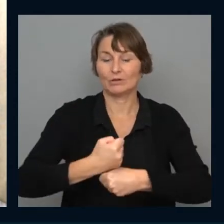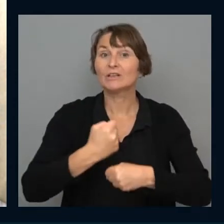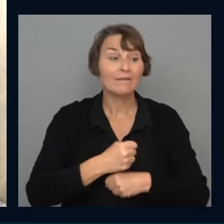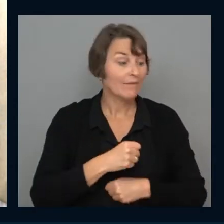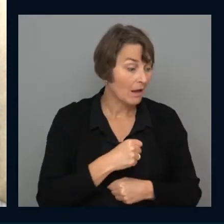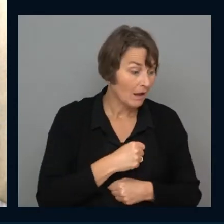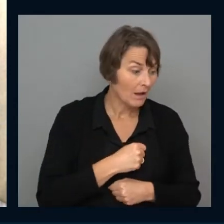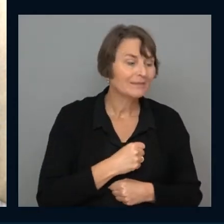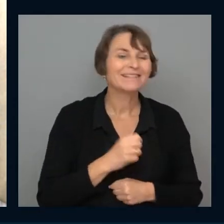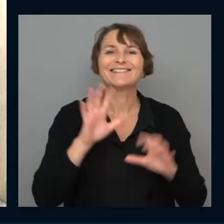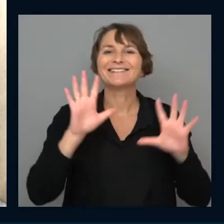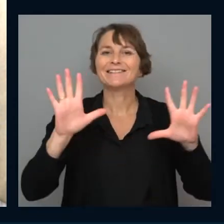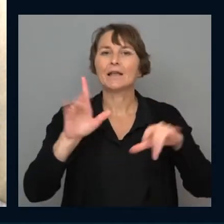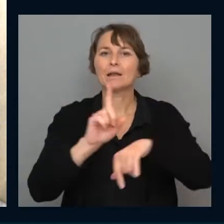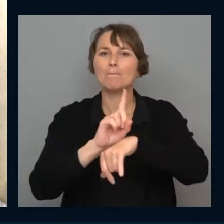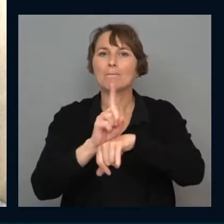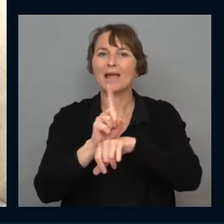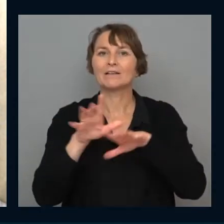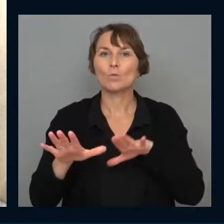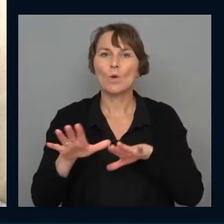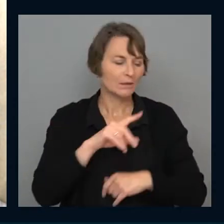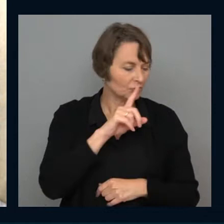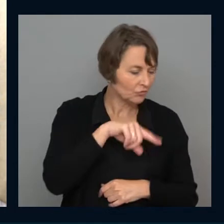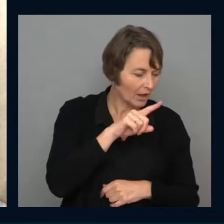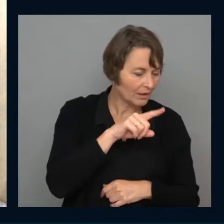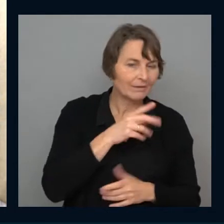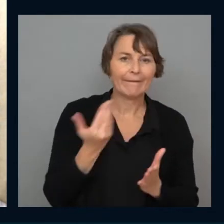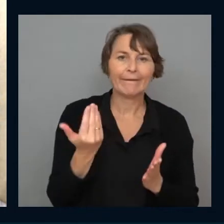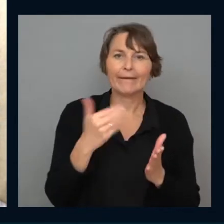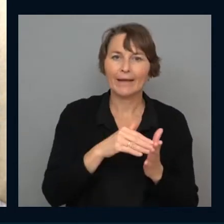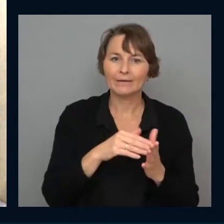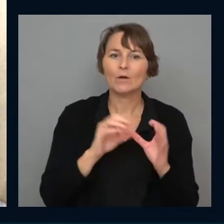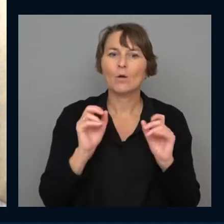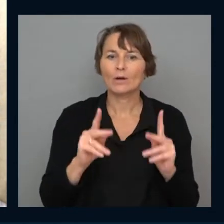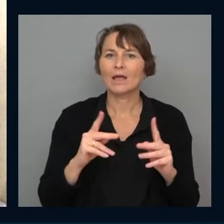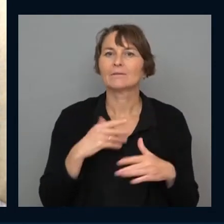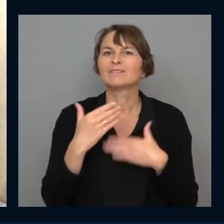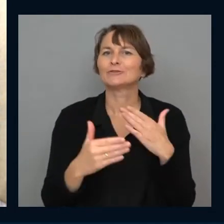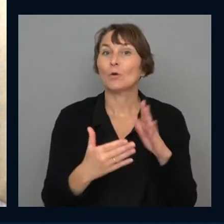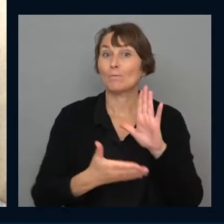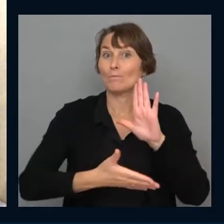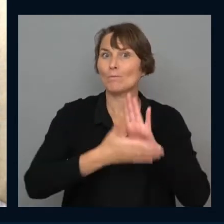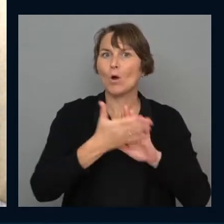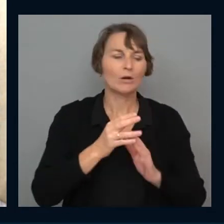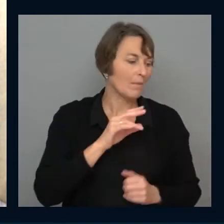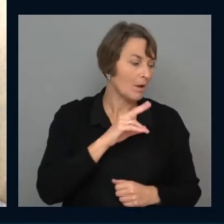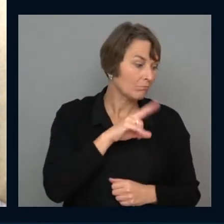again, right? So having the ability to automate your approvals, that's pretty cool.